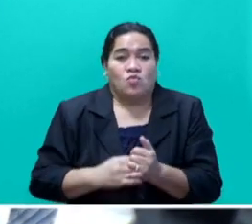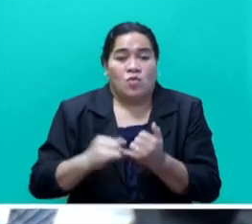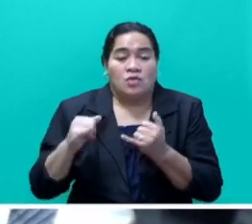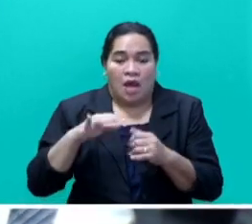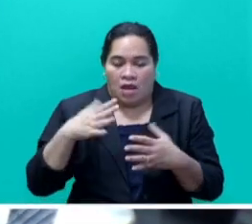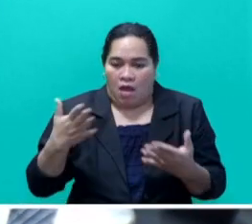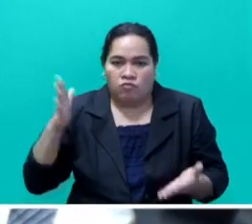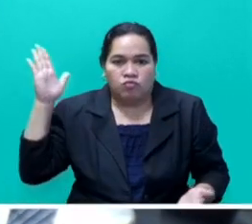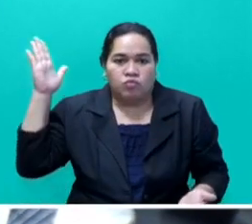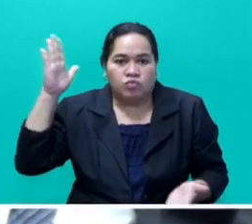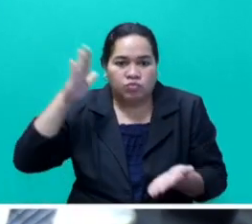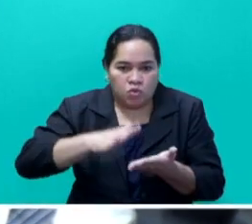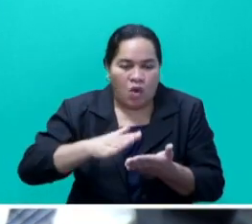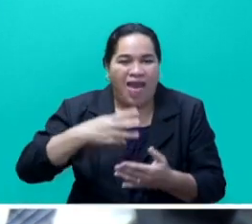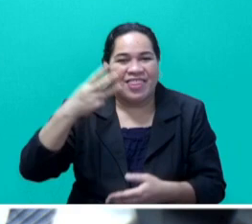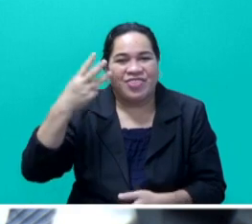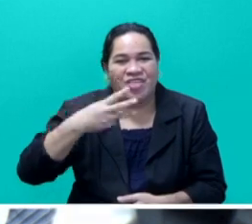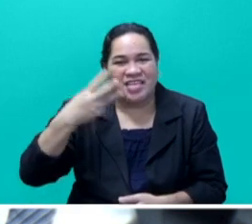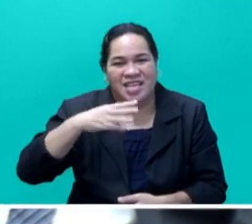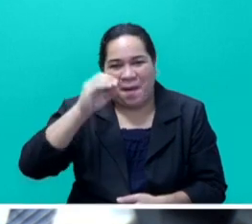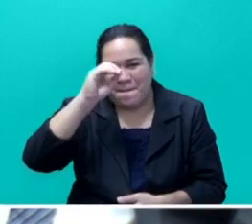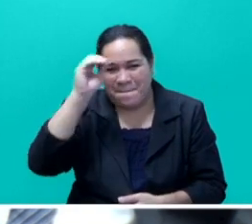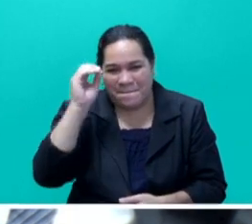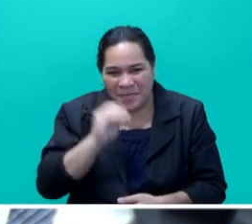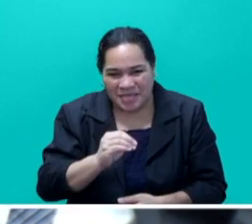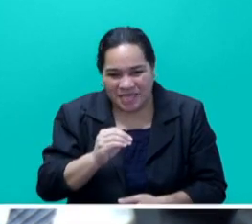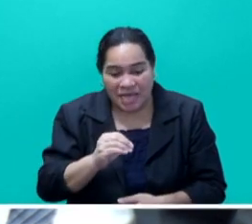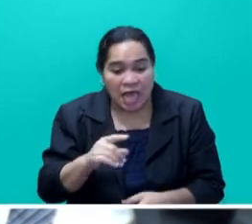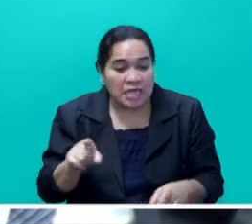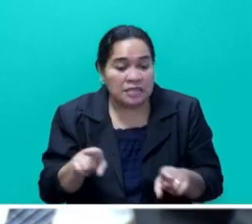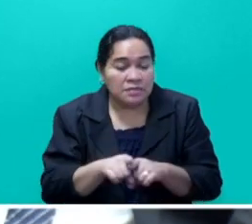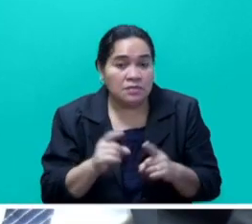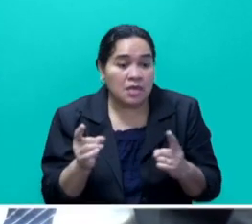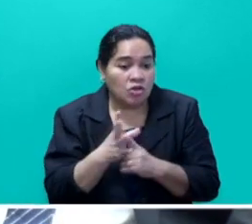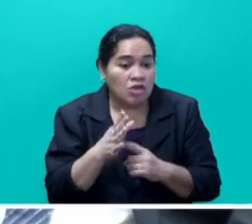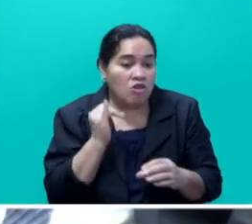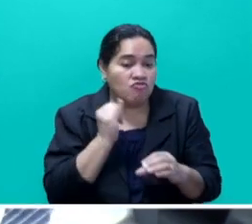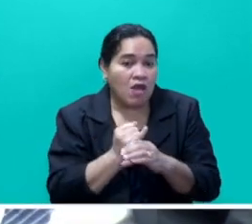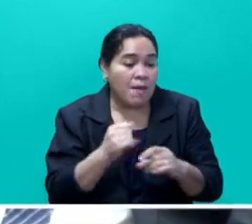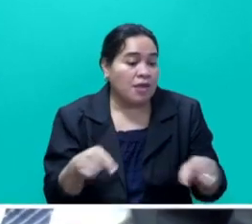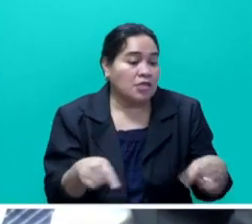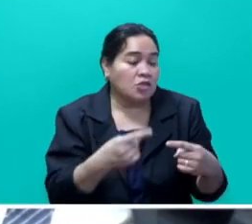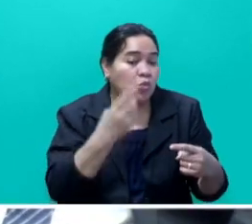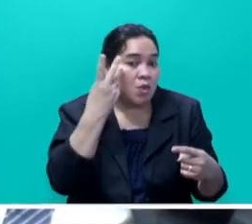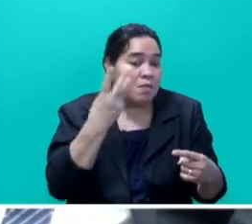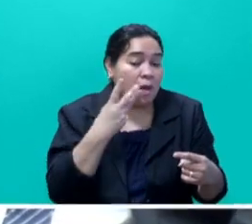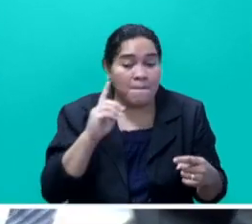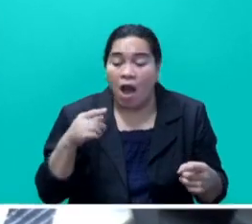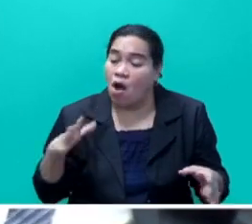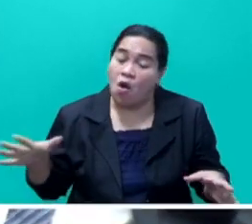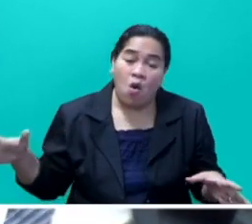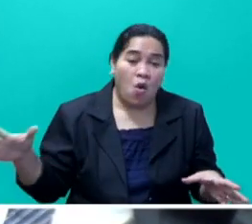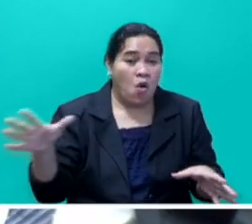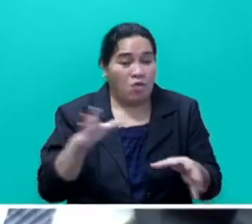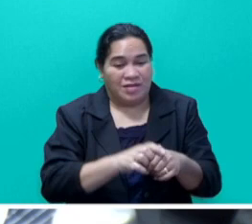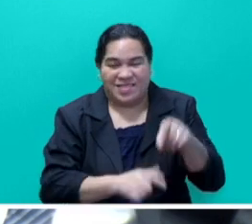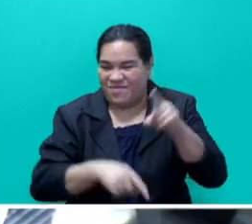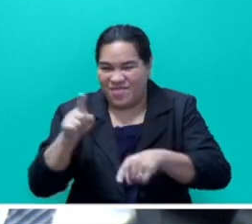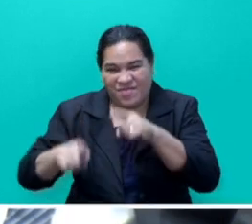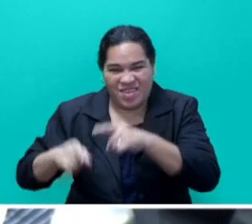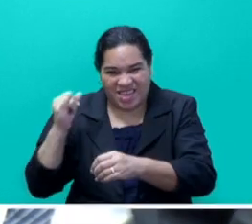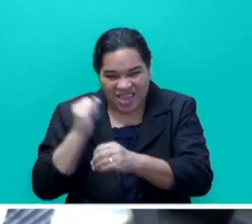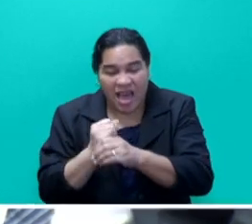decrease of about 13%. Crime against women, overall, I'm talking overall, Mr. Speaker, sir, but there are